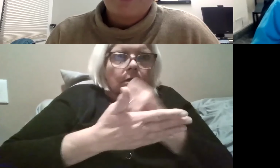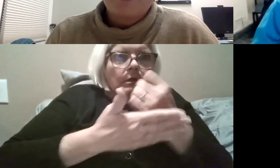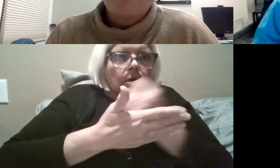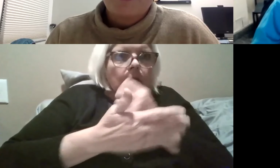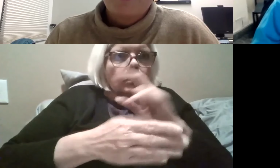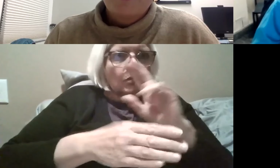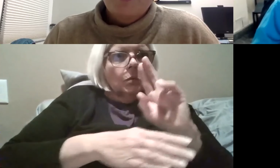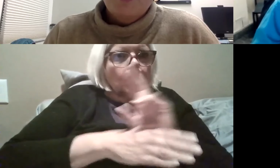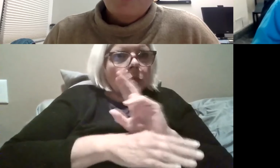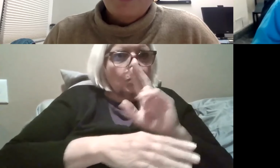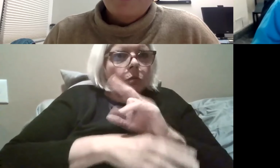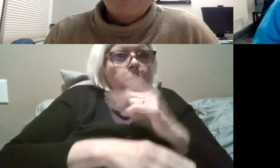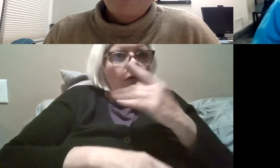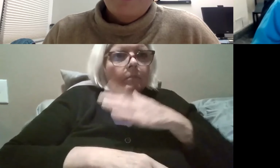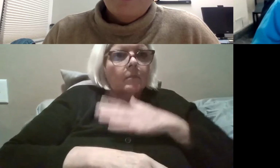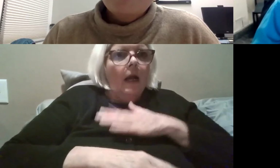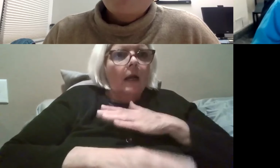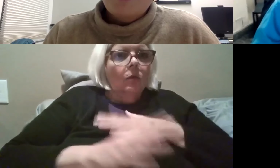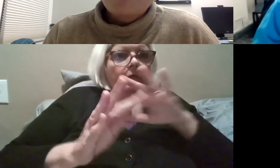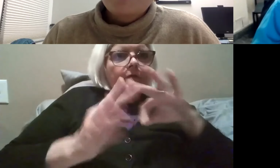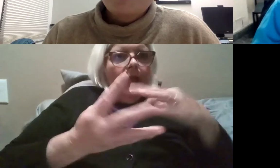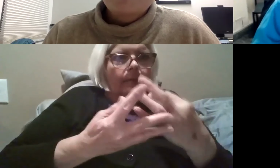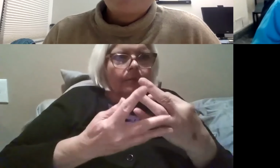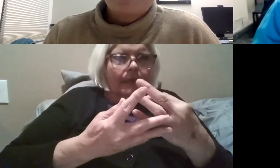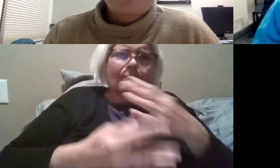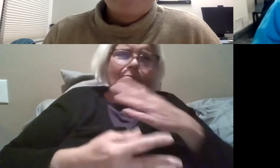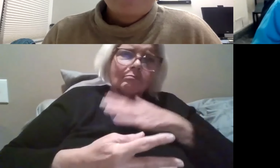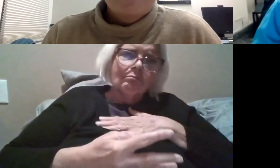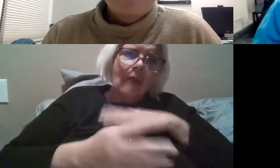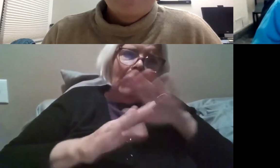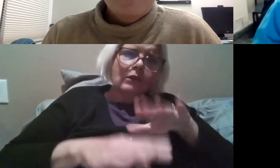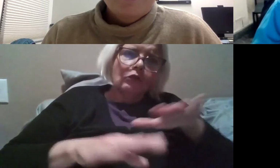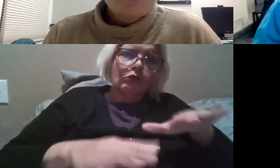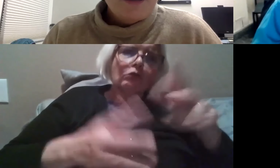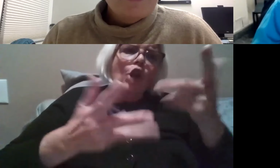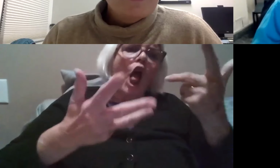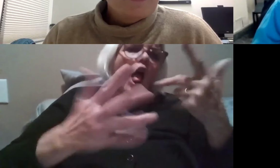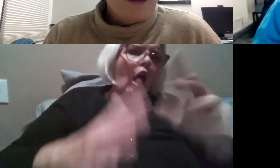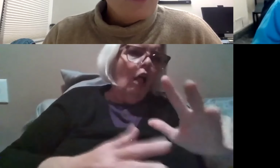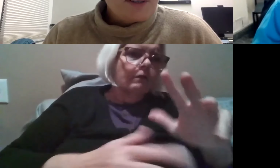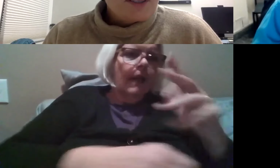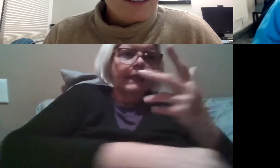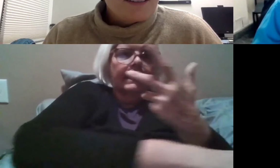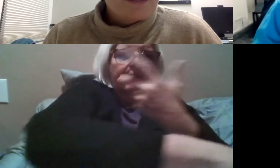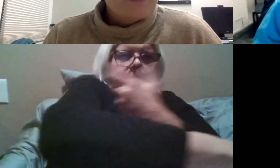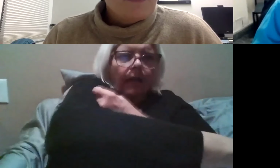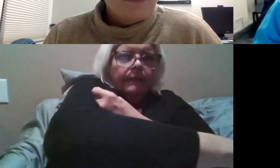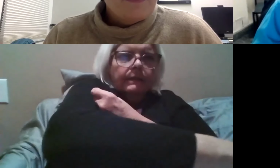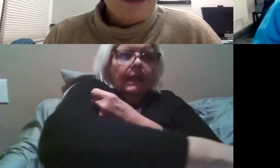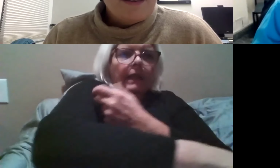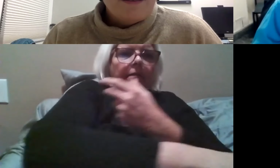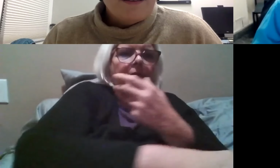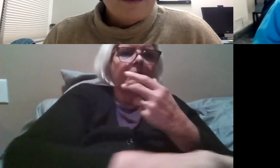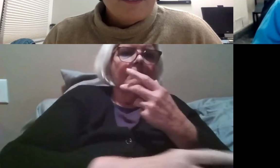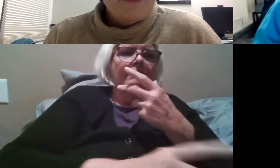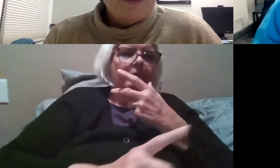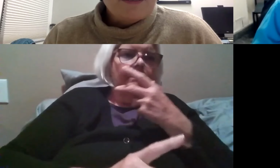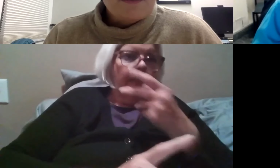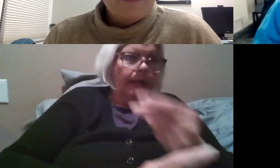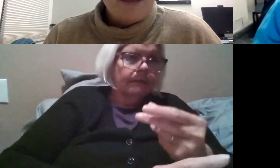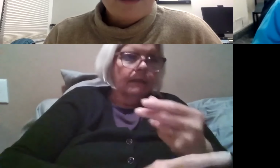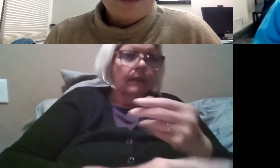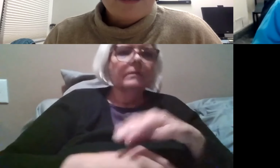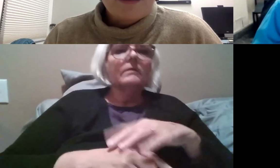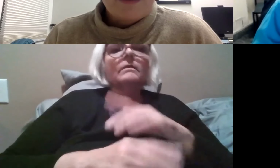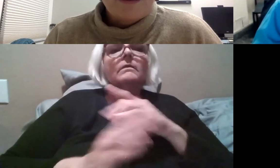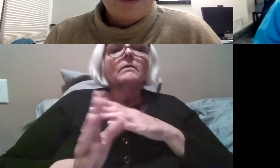vaccinated. But I also actually just it's okay to have questions and feel